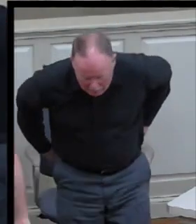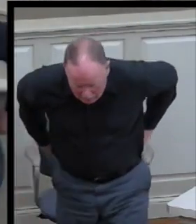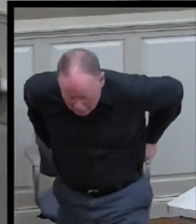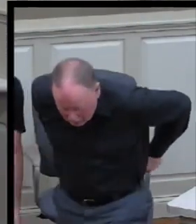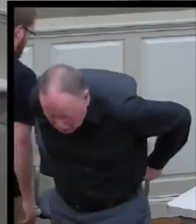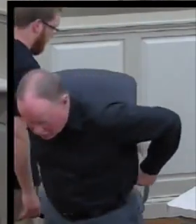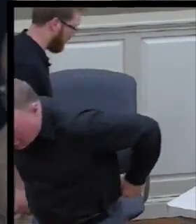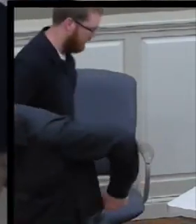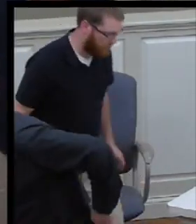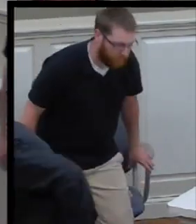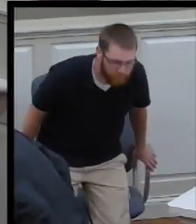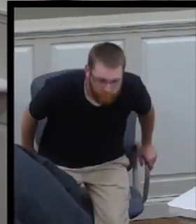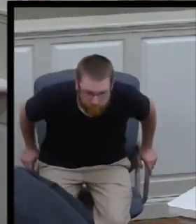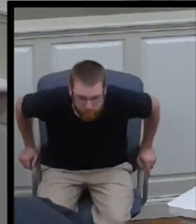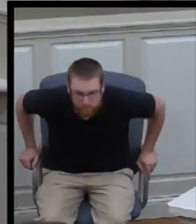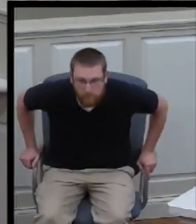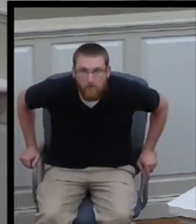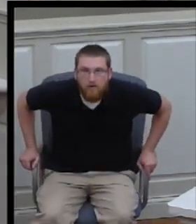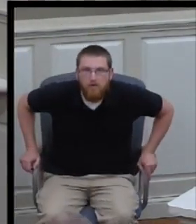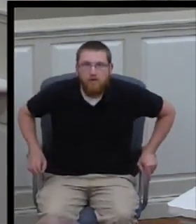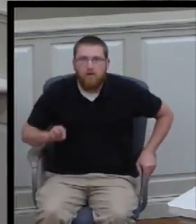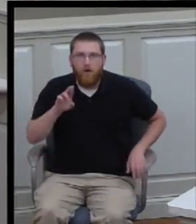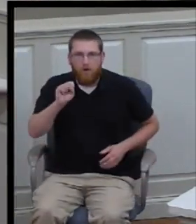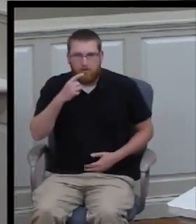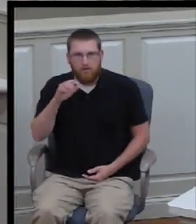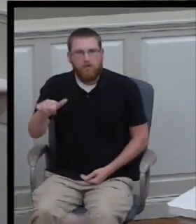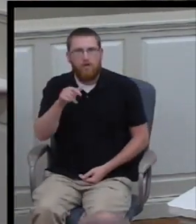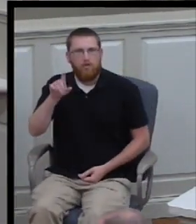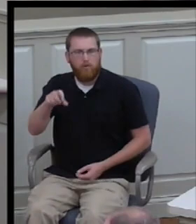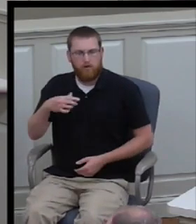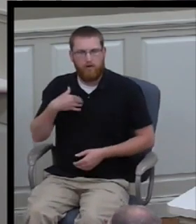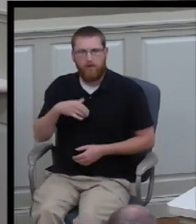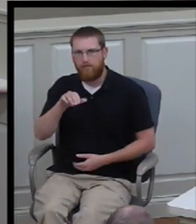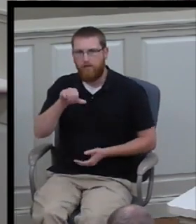is sometimes when you have asphalt and have your machines there,